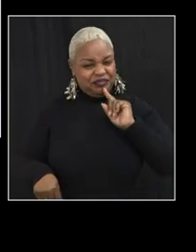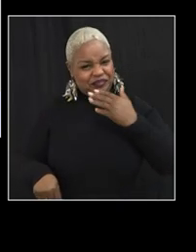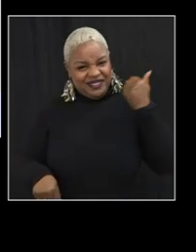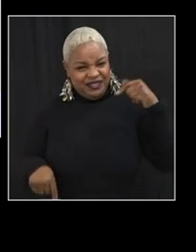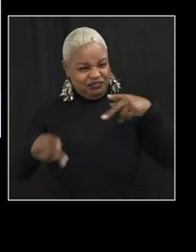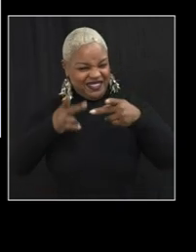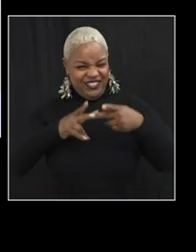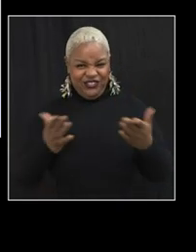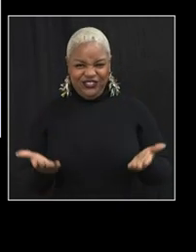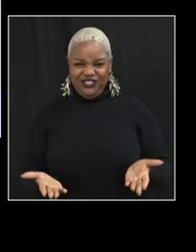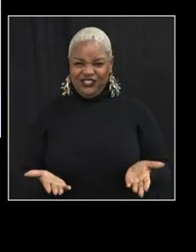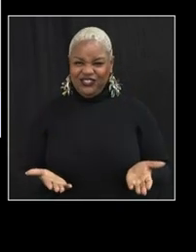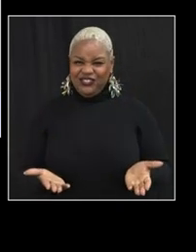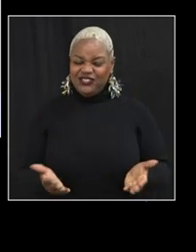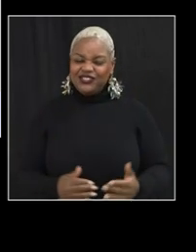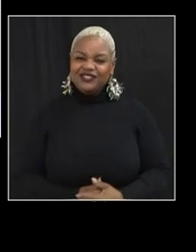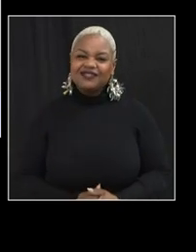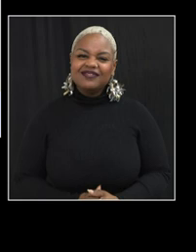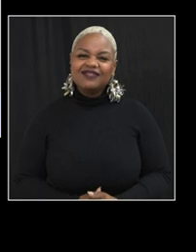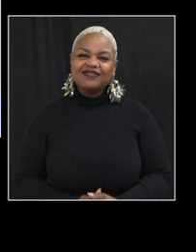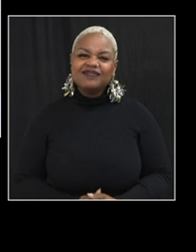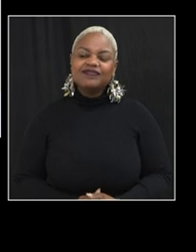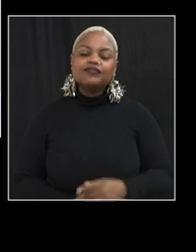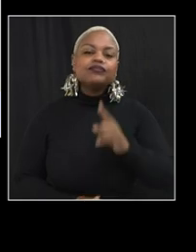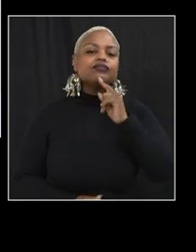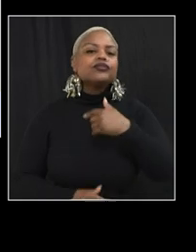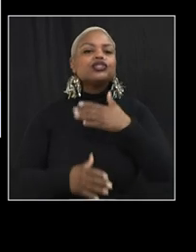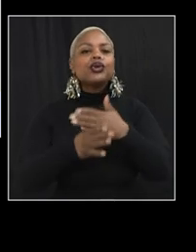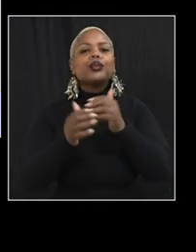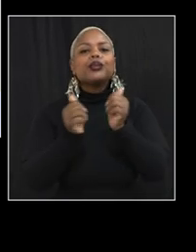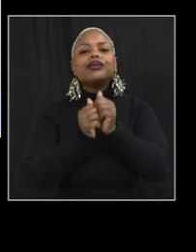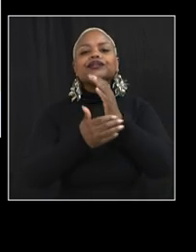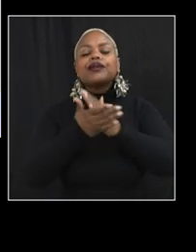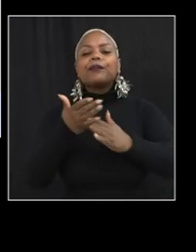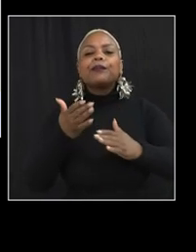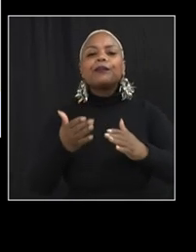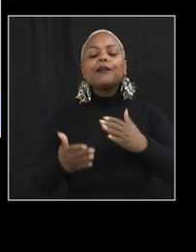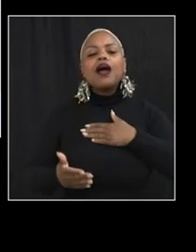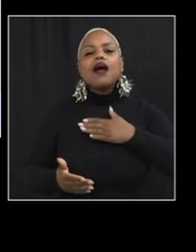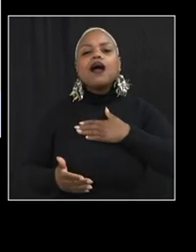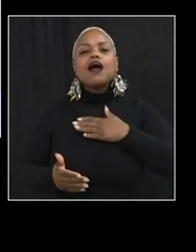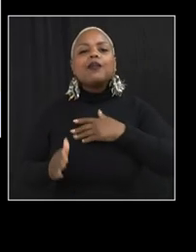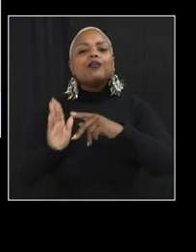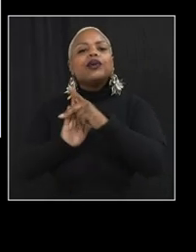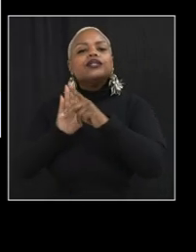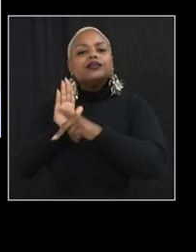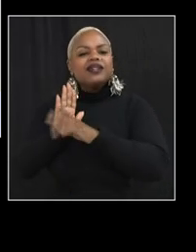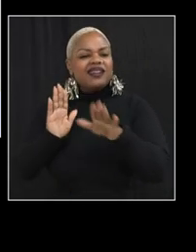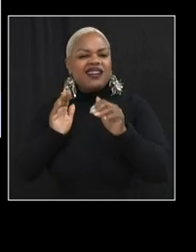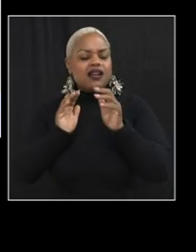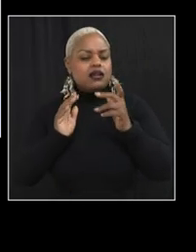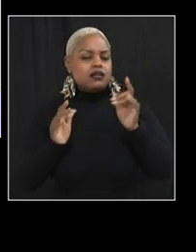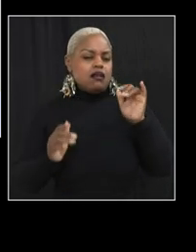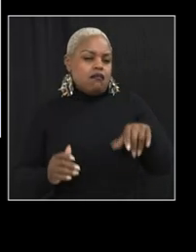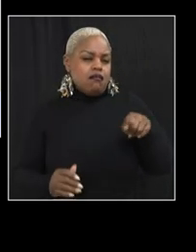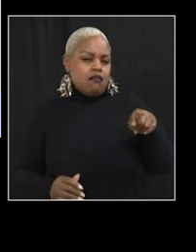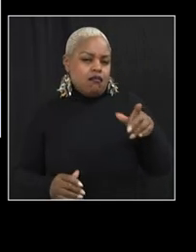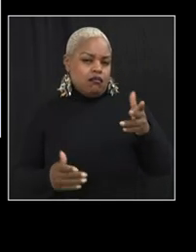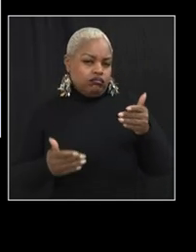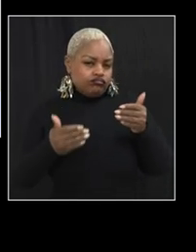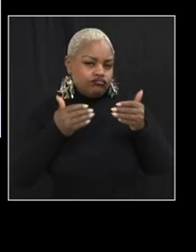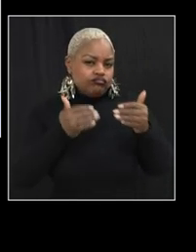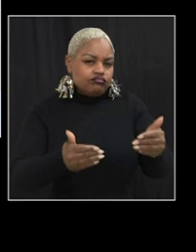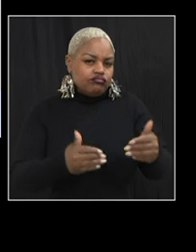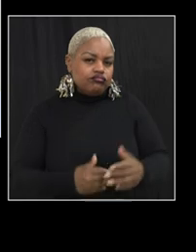here. I want to just share with you some of my principles around how we advance that. I mentioned it's 174 acres